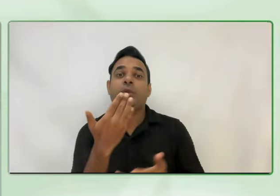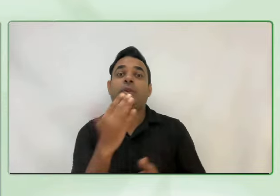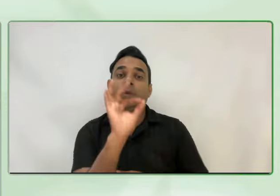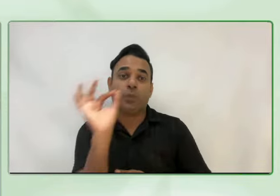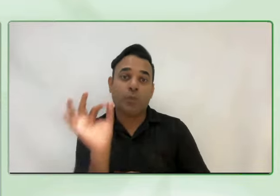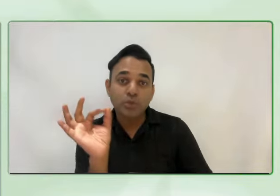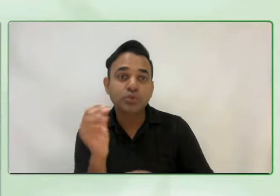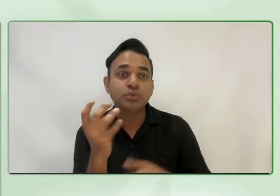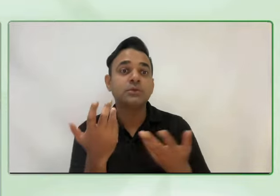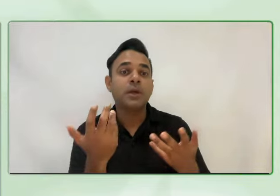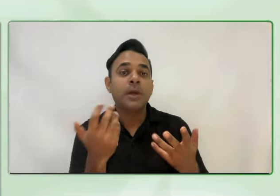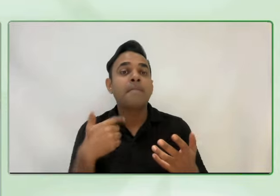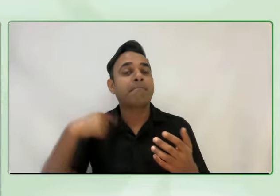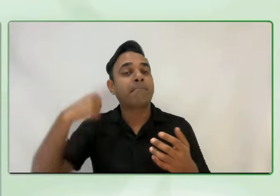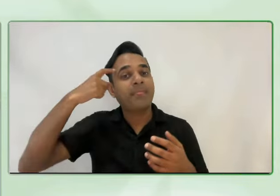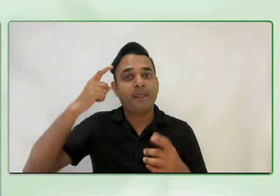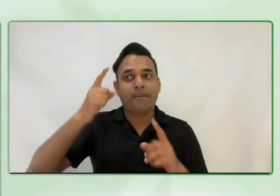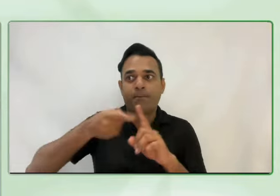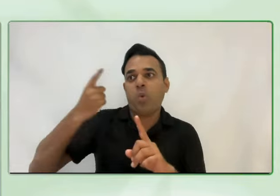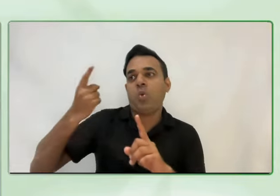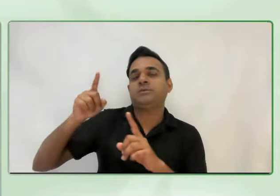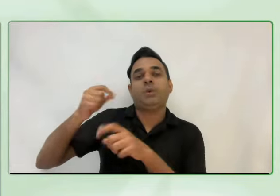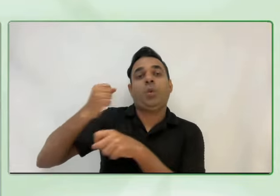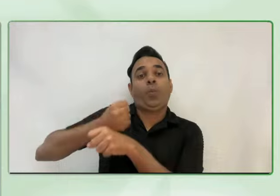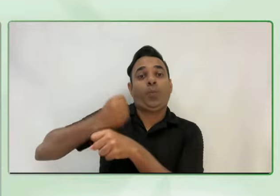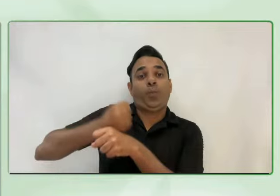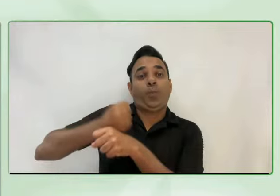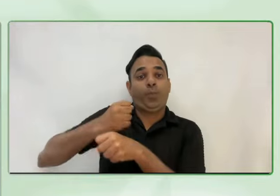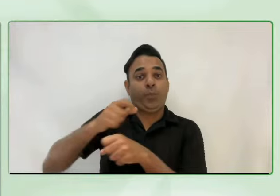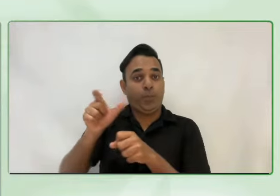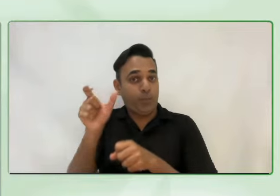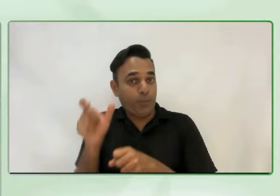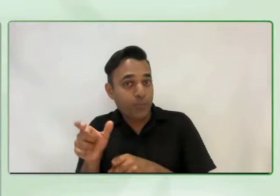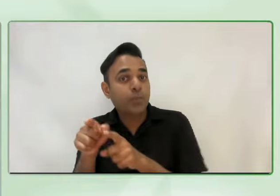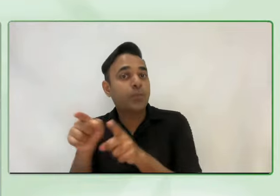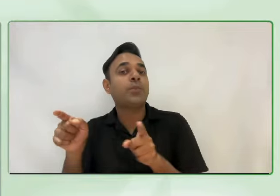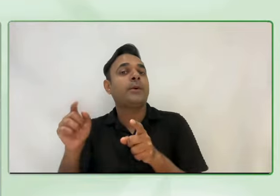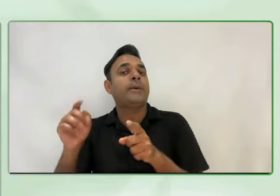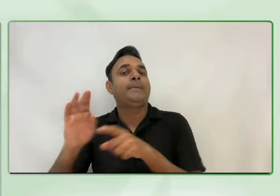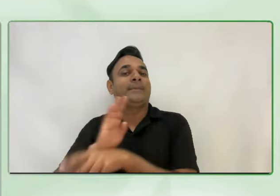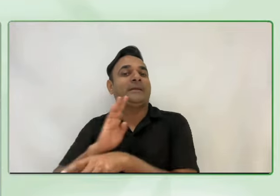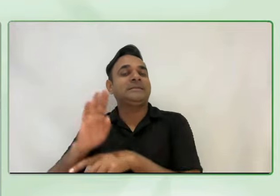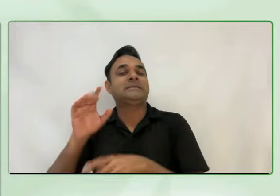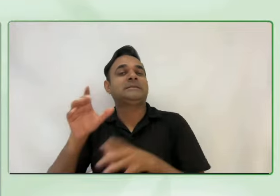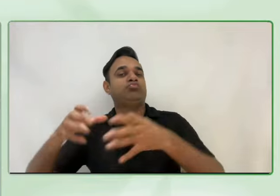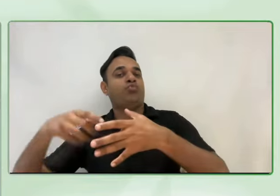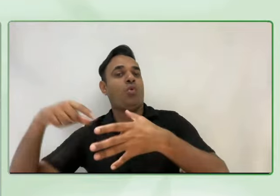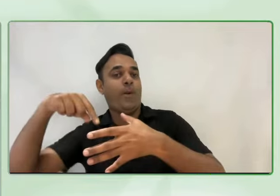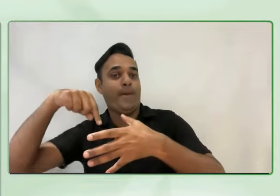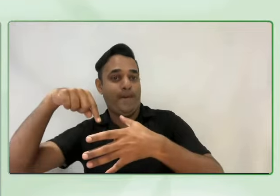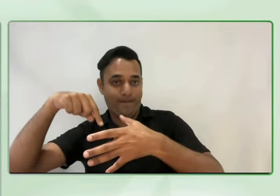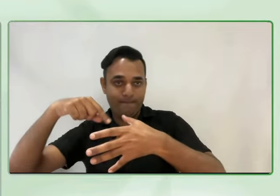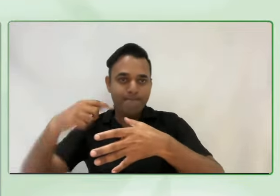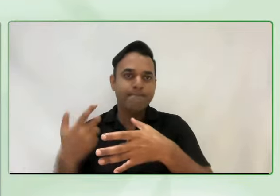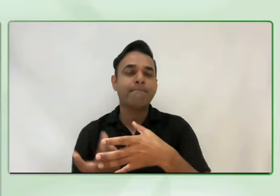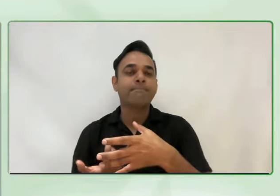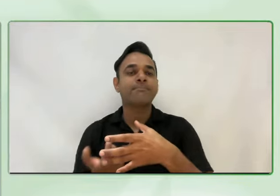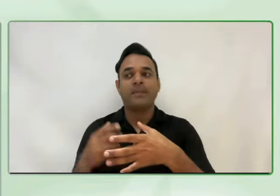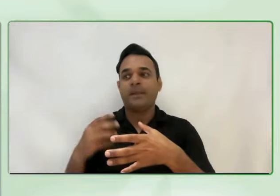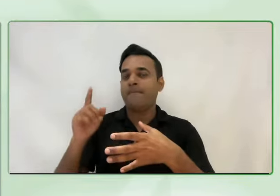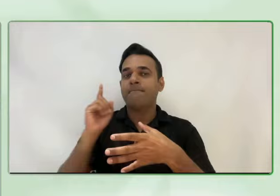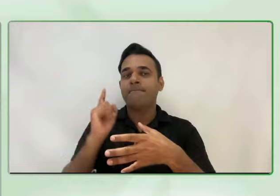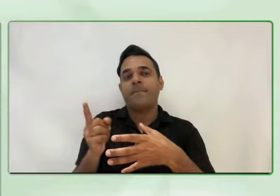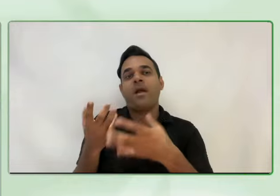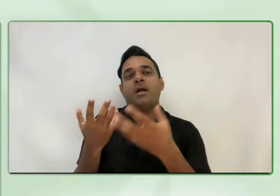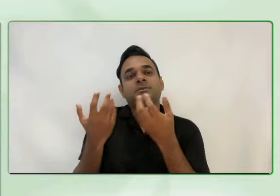for us, we make sure that we have this regularly. We have forums where people come and share their stories, and we